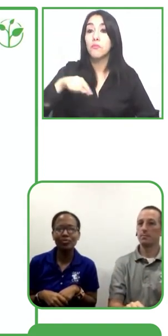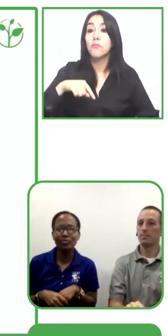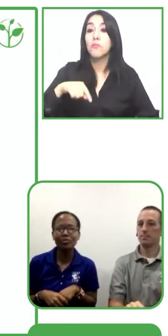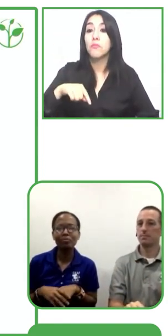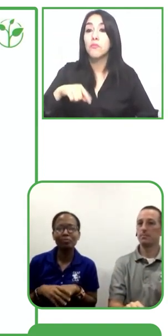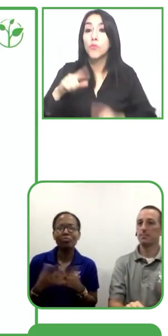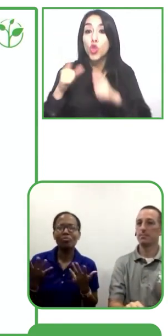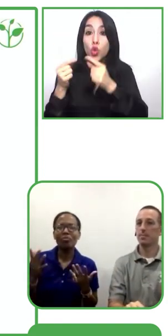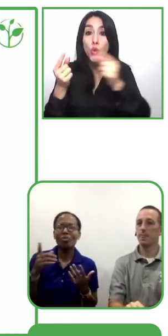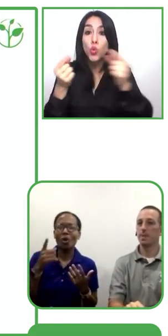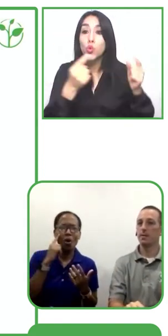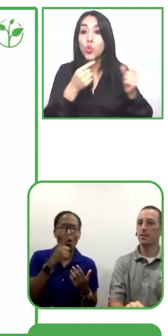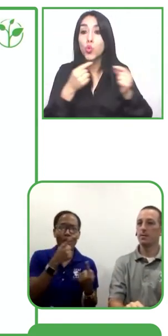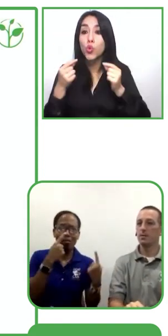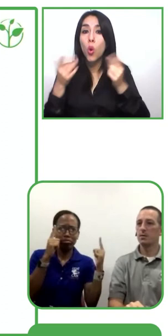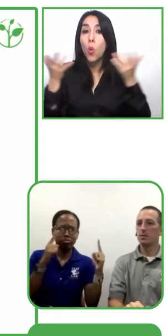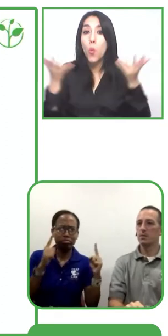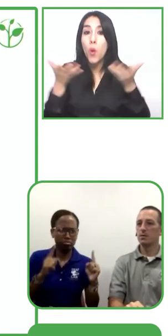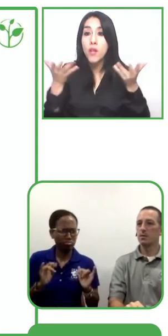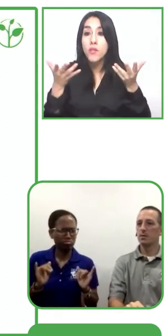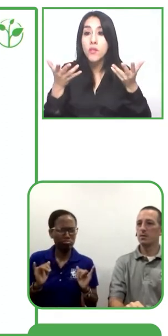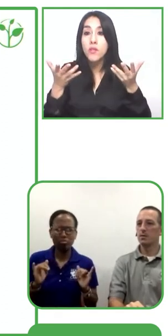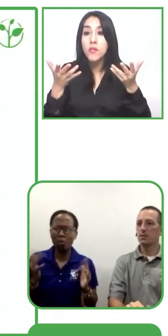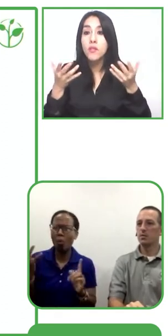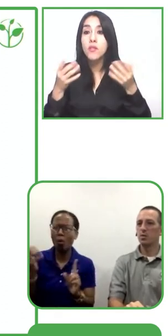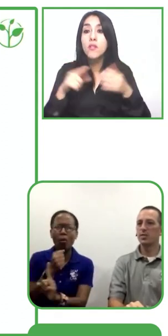So what's the secret? How do we succeed?